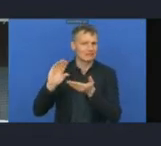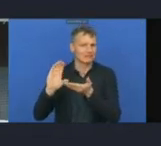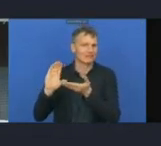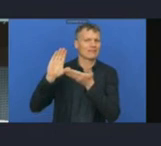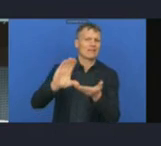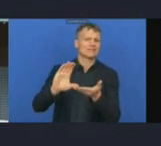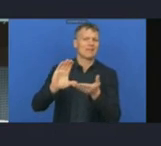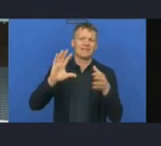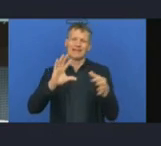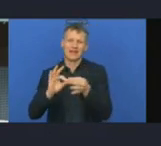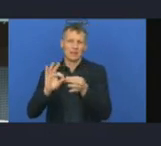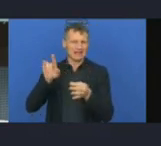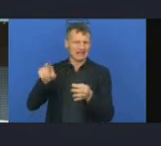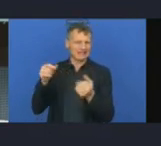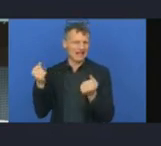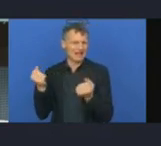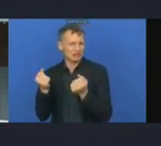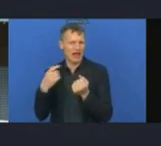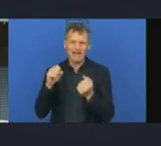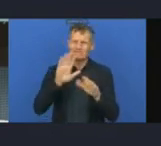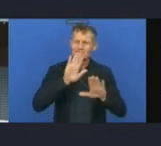don't know, Gael, if you want to add something, but it's...